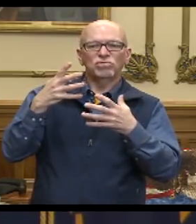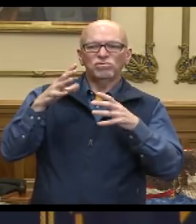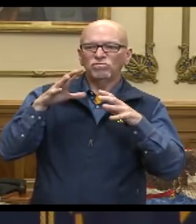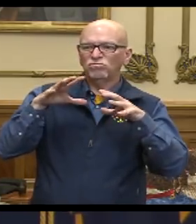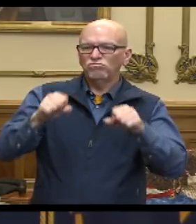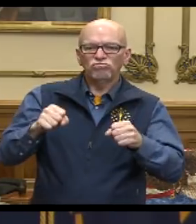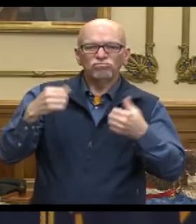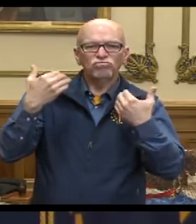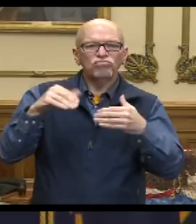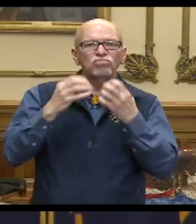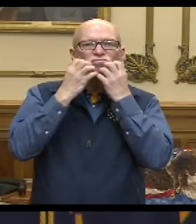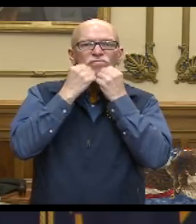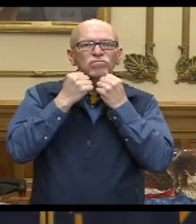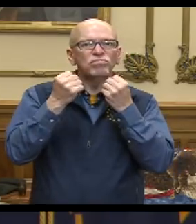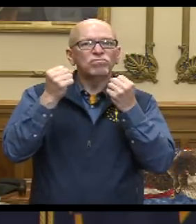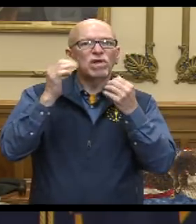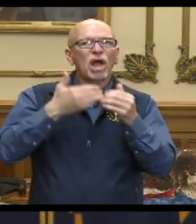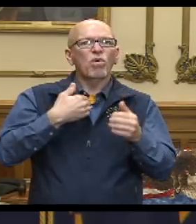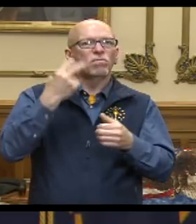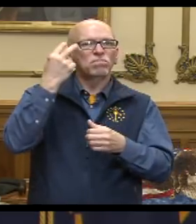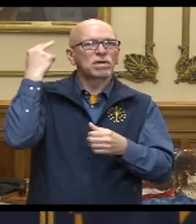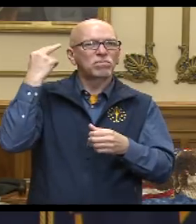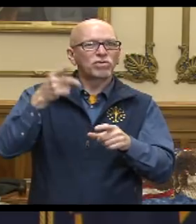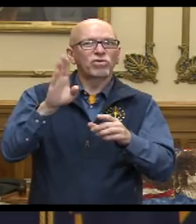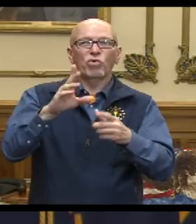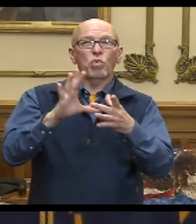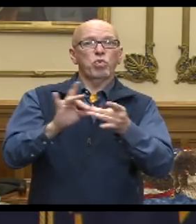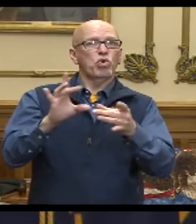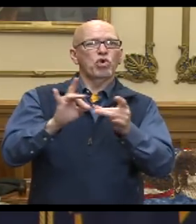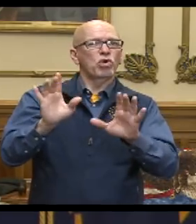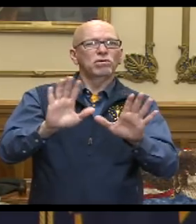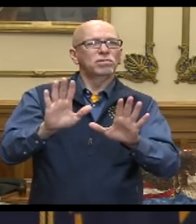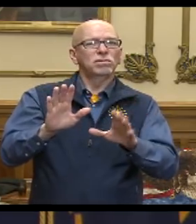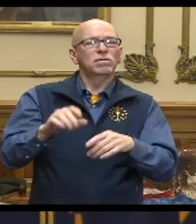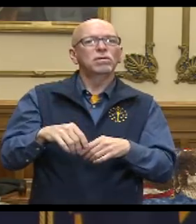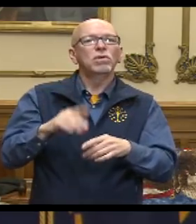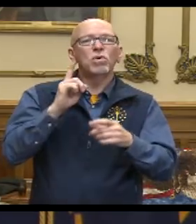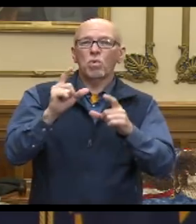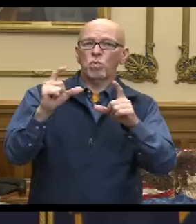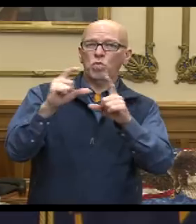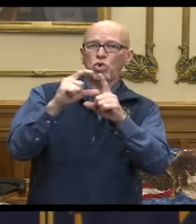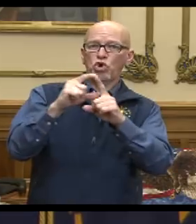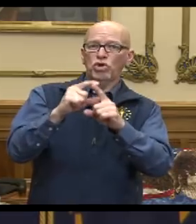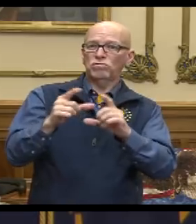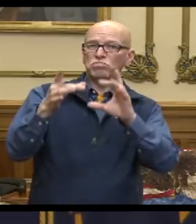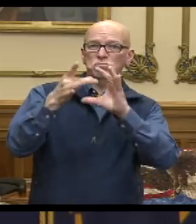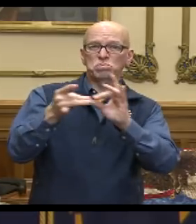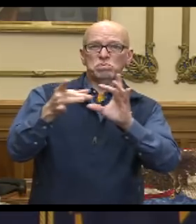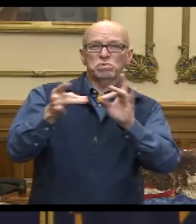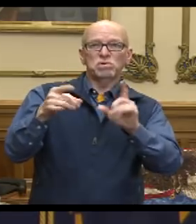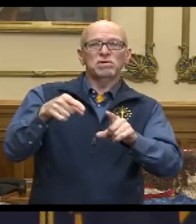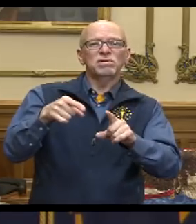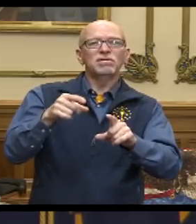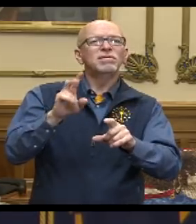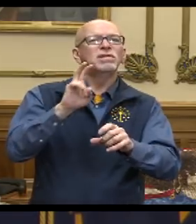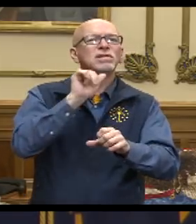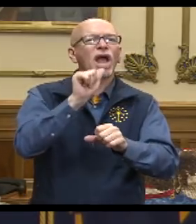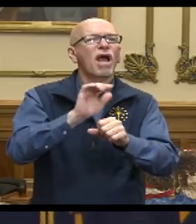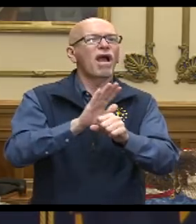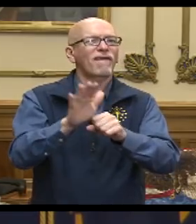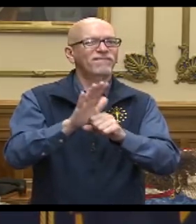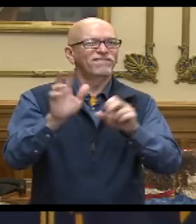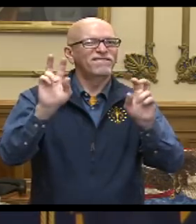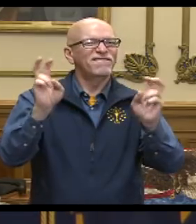ground. Lincoln was, of course, acknowledging that words are inadequate to